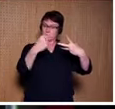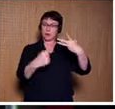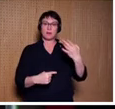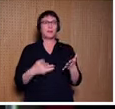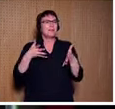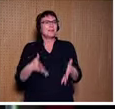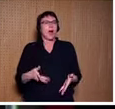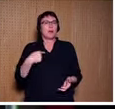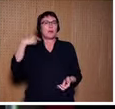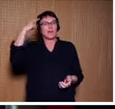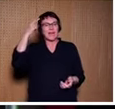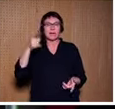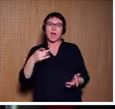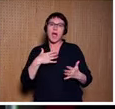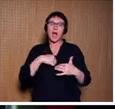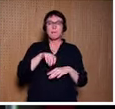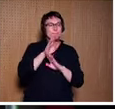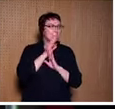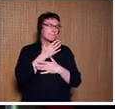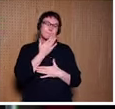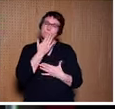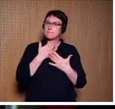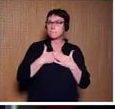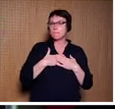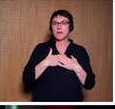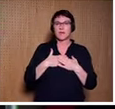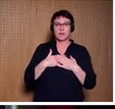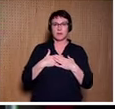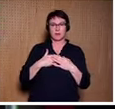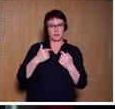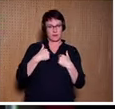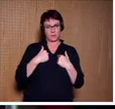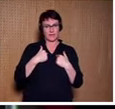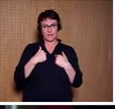a native conservatism reacting to our progress.